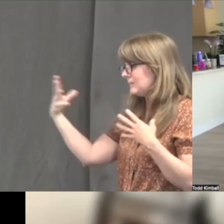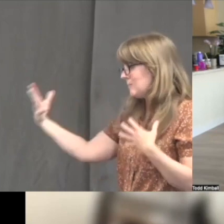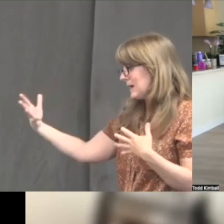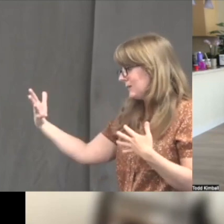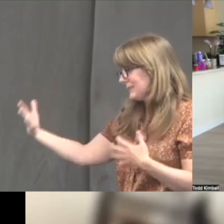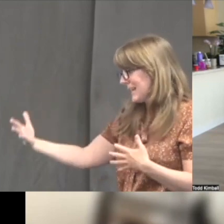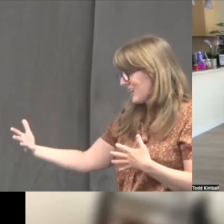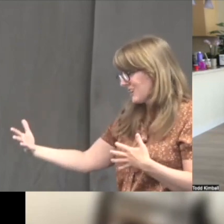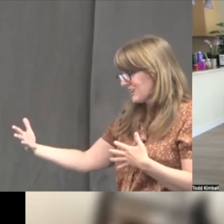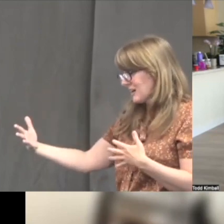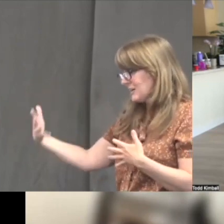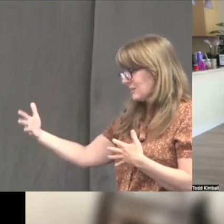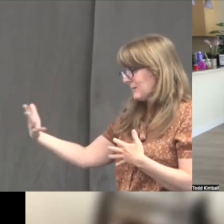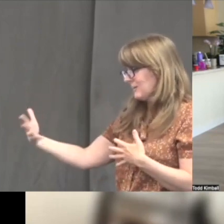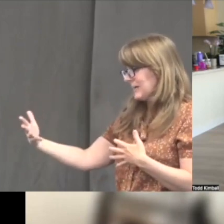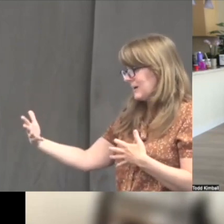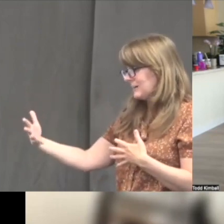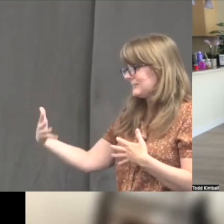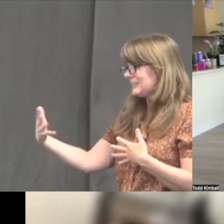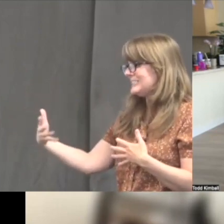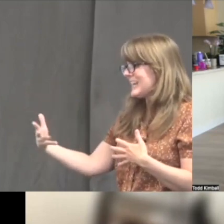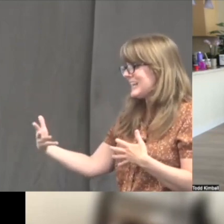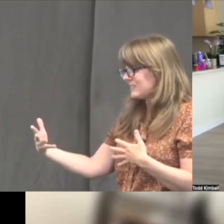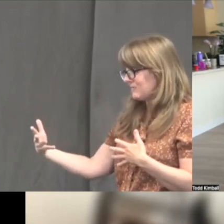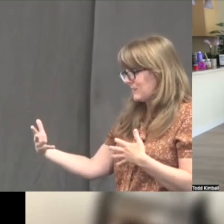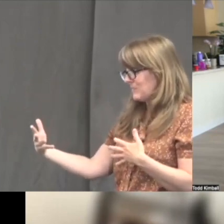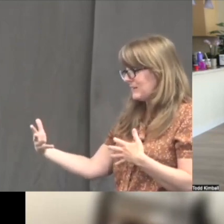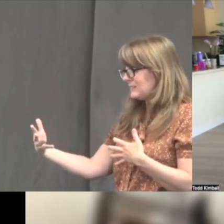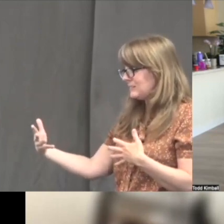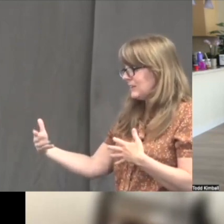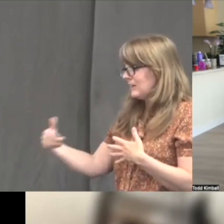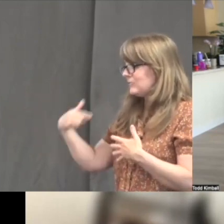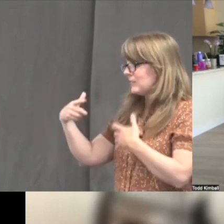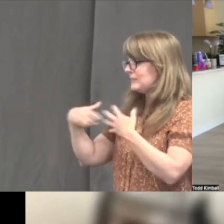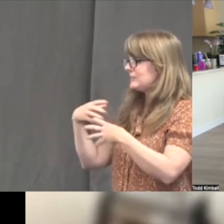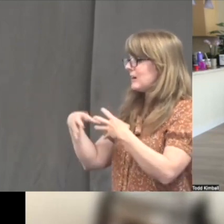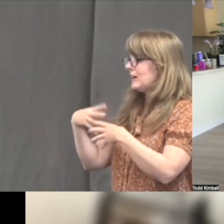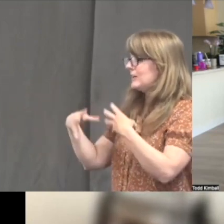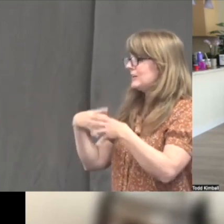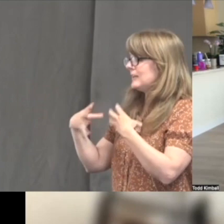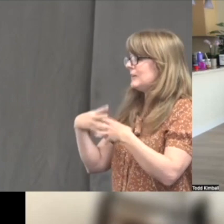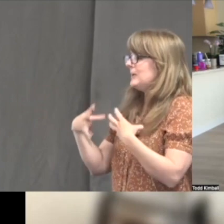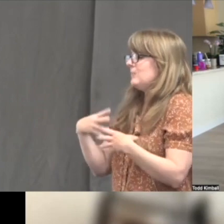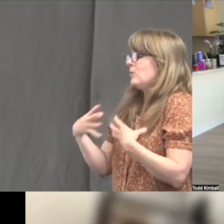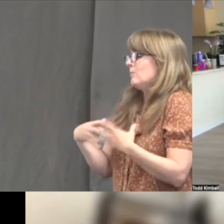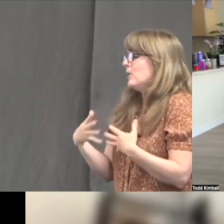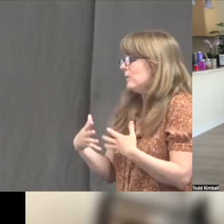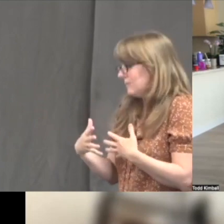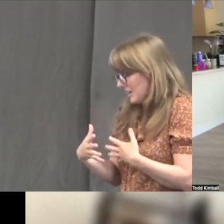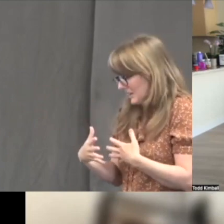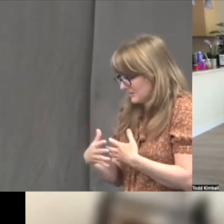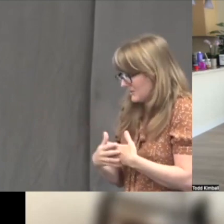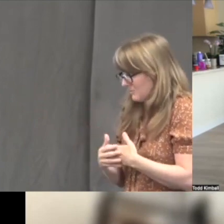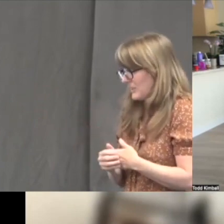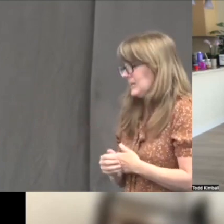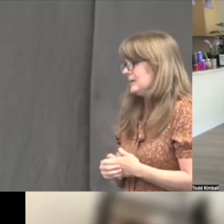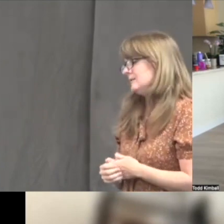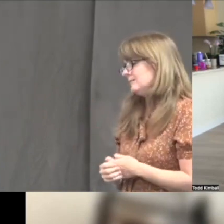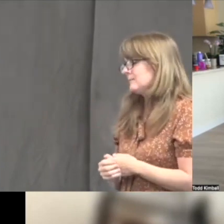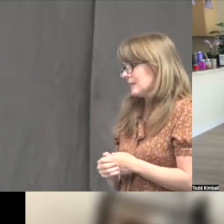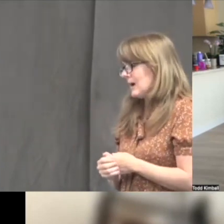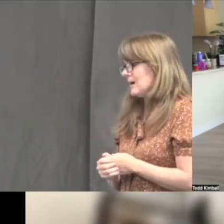there's another male there that's going to take the female. So they start like being more motivated to